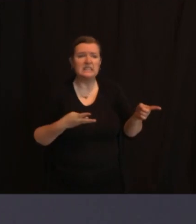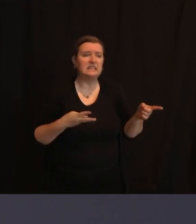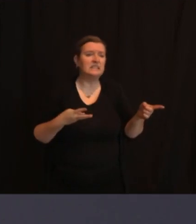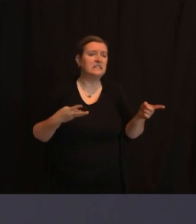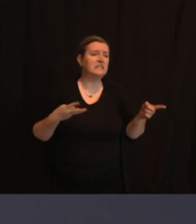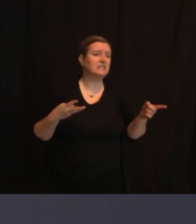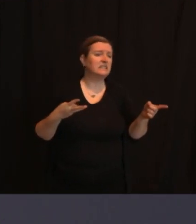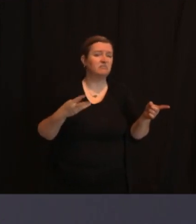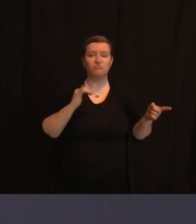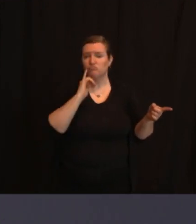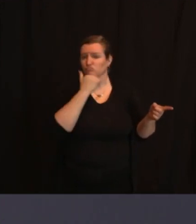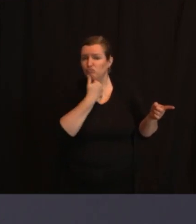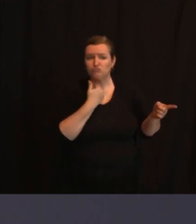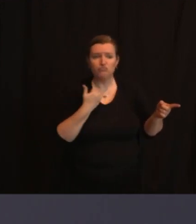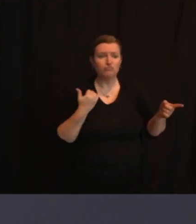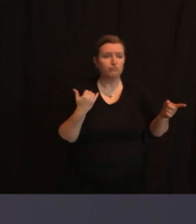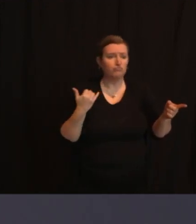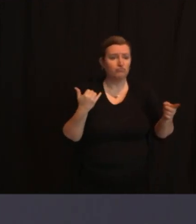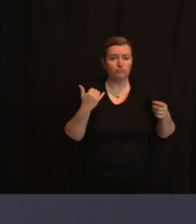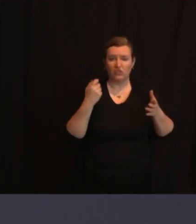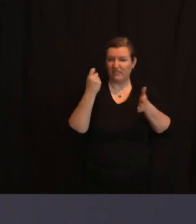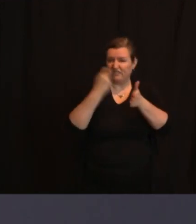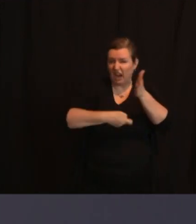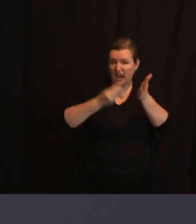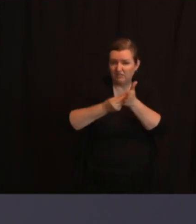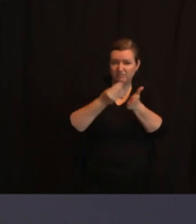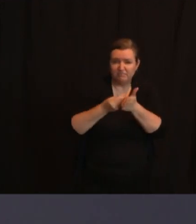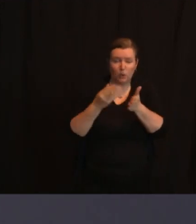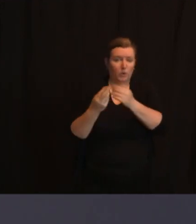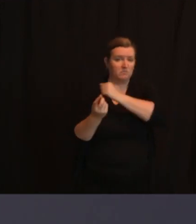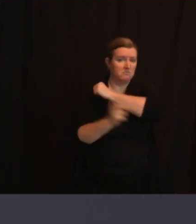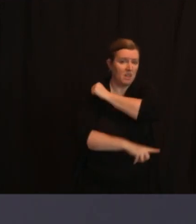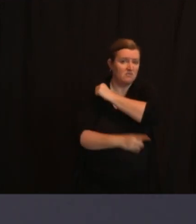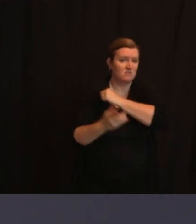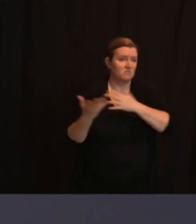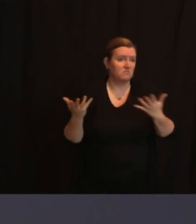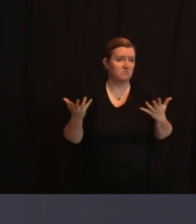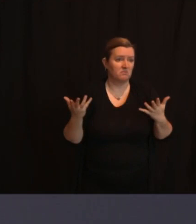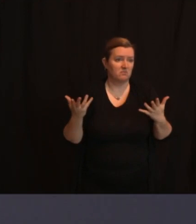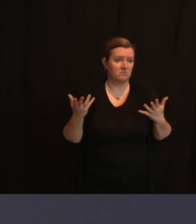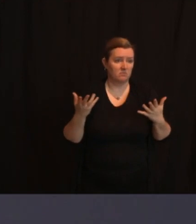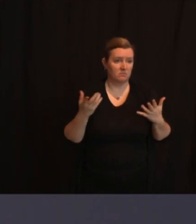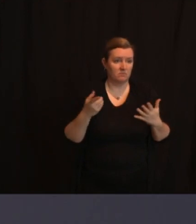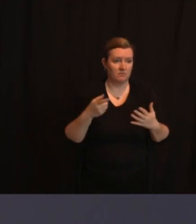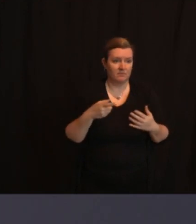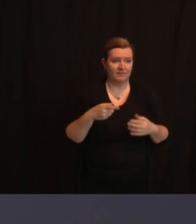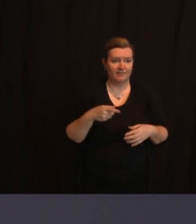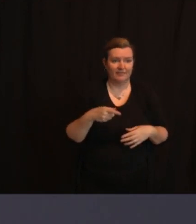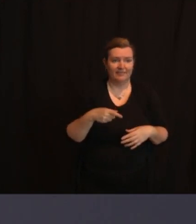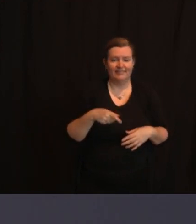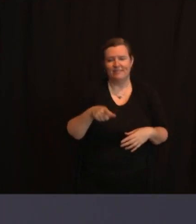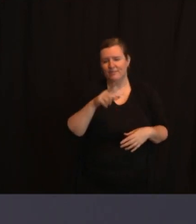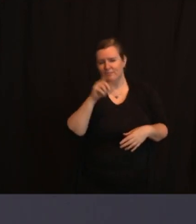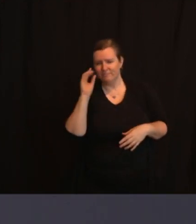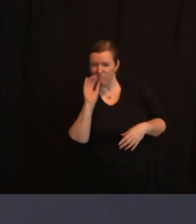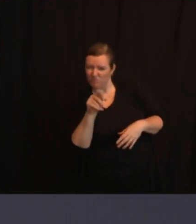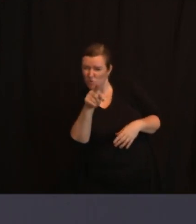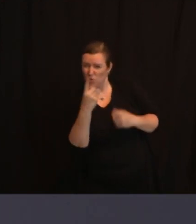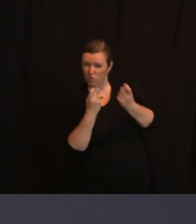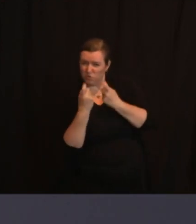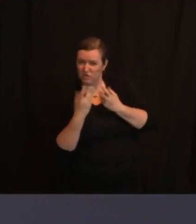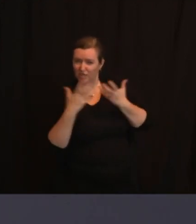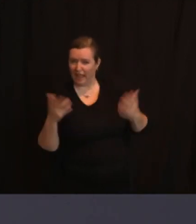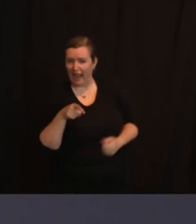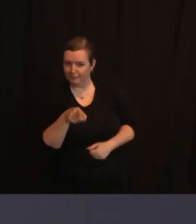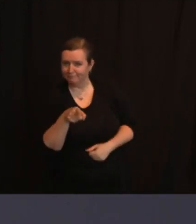be beyond that? You're giving Brent a run for the money. I just want to make sure that he would want me to say that,